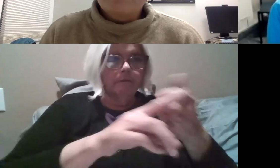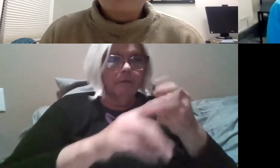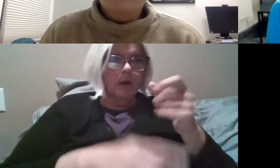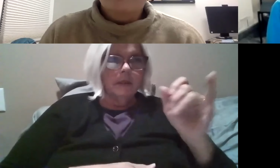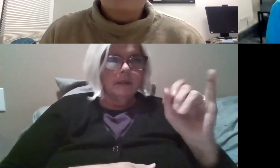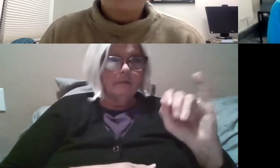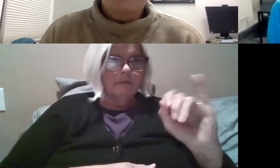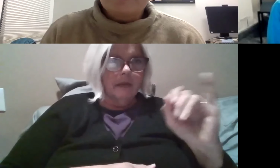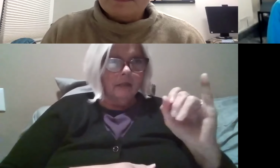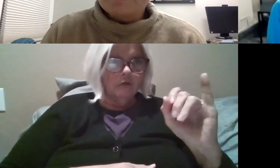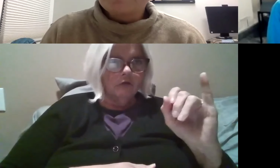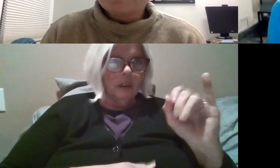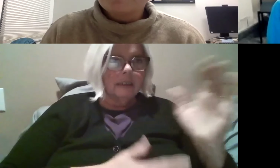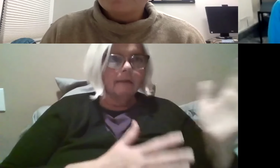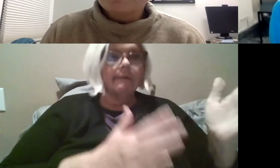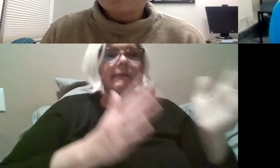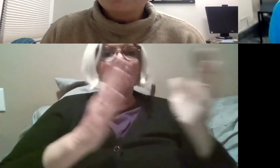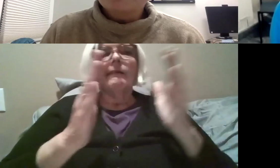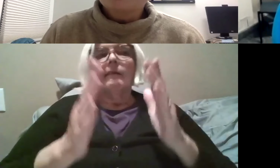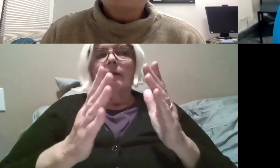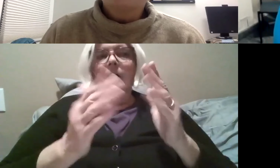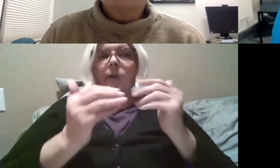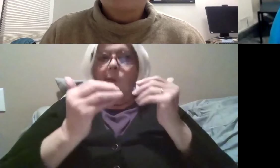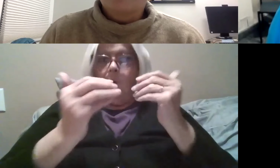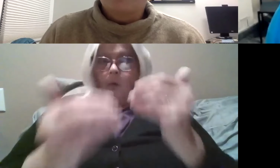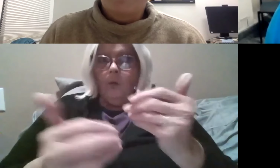interfere with something that's happening in the body?